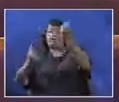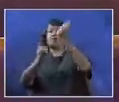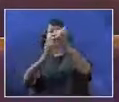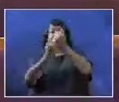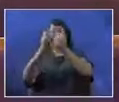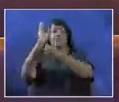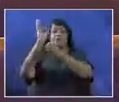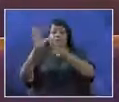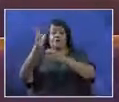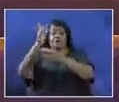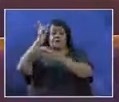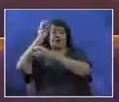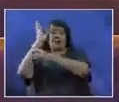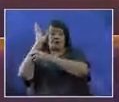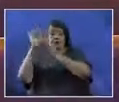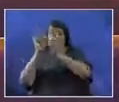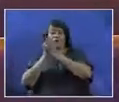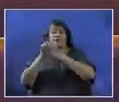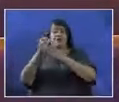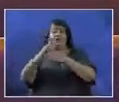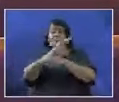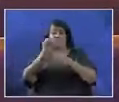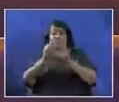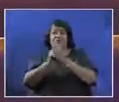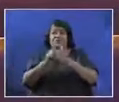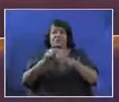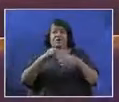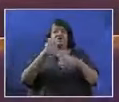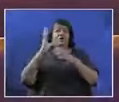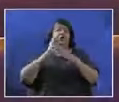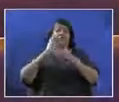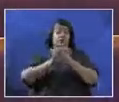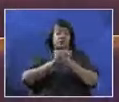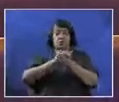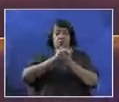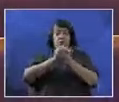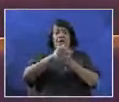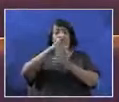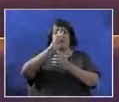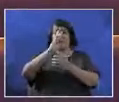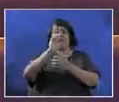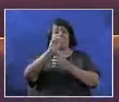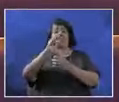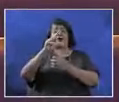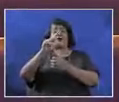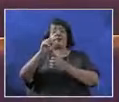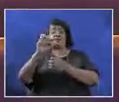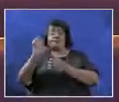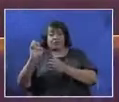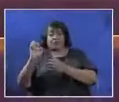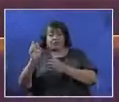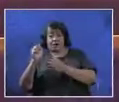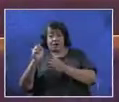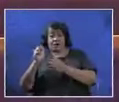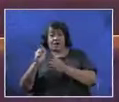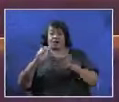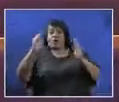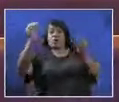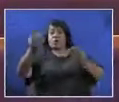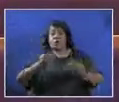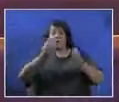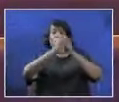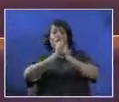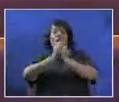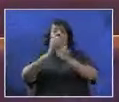our pastor, the Reverend Dr. Kevin W. Cosby and First Lady Barnetta Cosby. We want to welcome you to worship. I want to send a shout out to